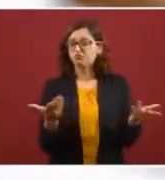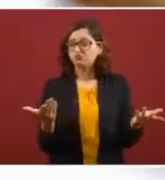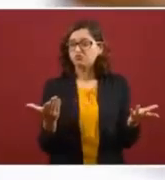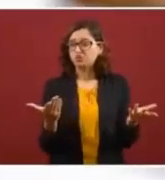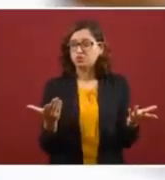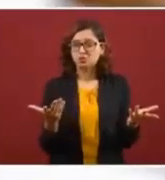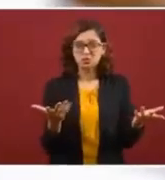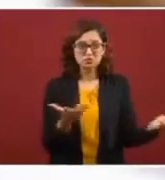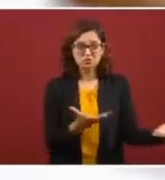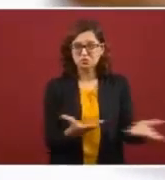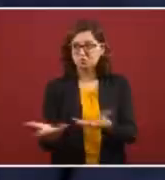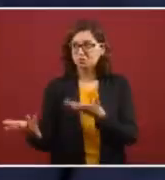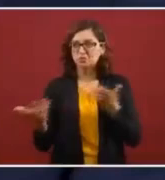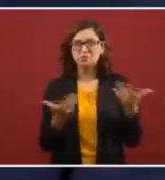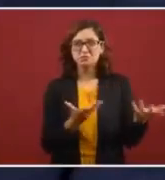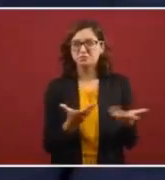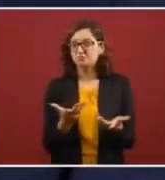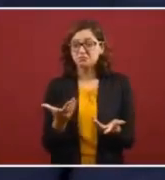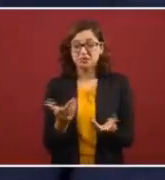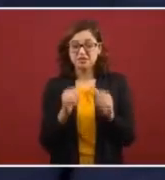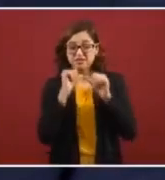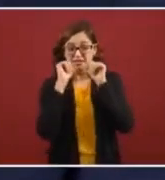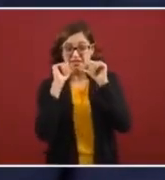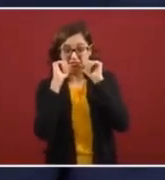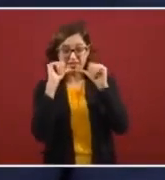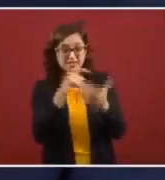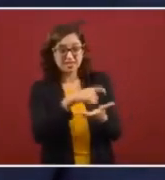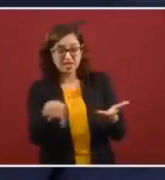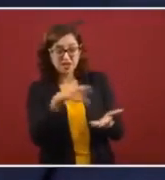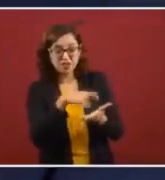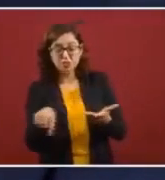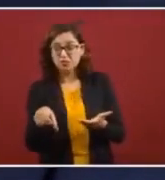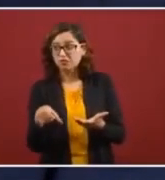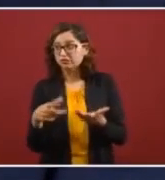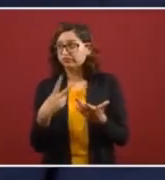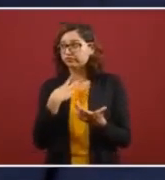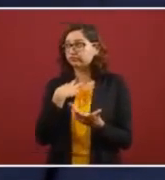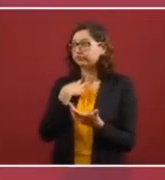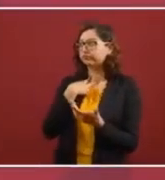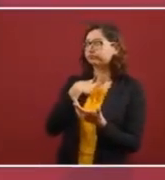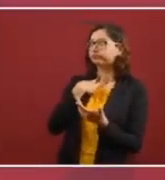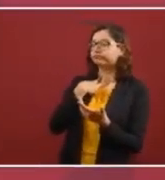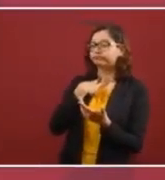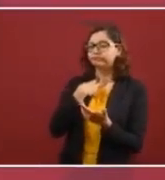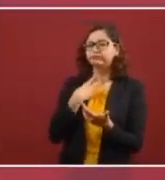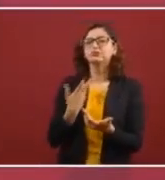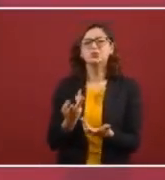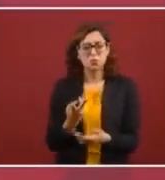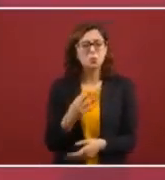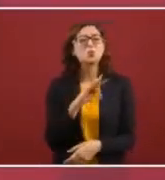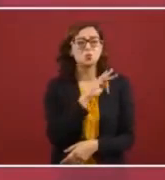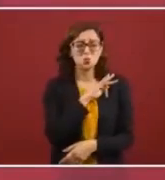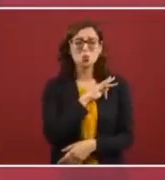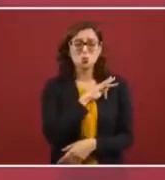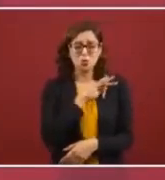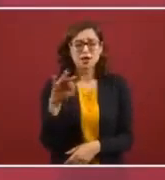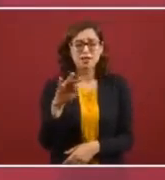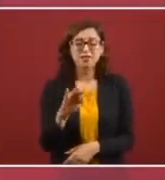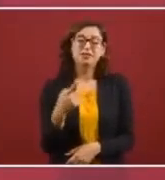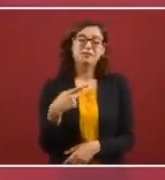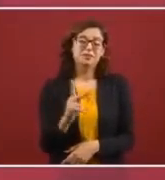consumidores. If there's no consumers, podemos lograr. Then we can gain it. Si se orienta, if they